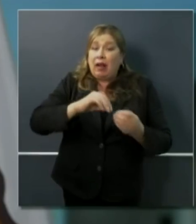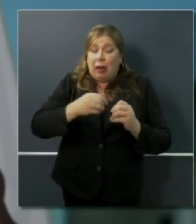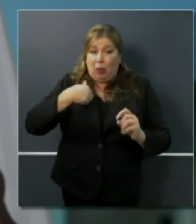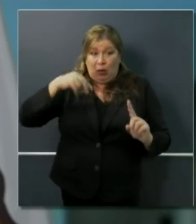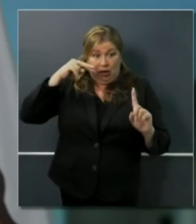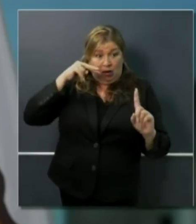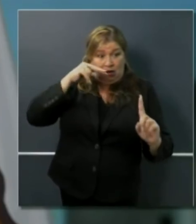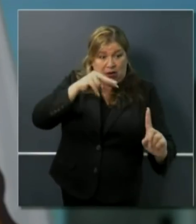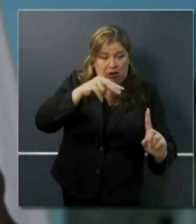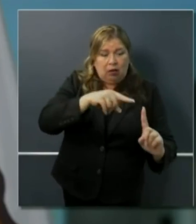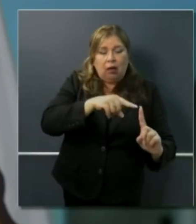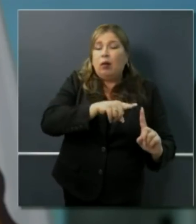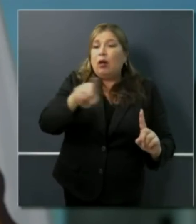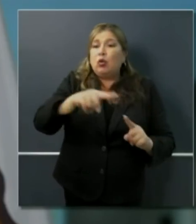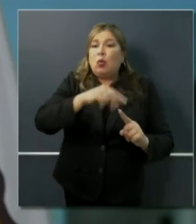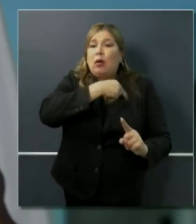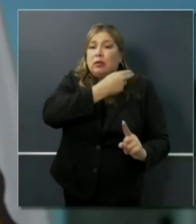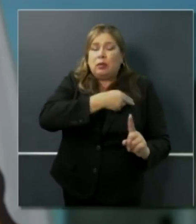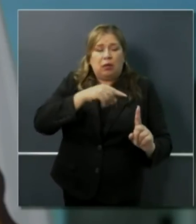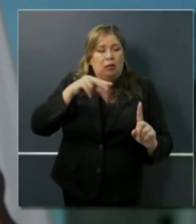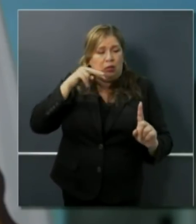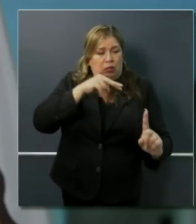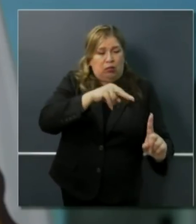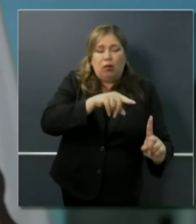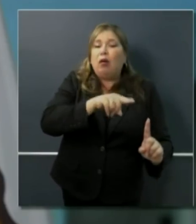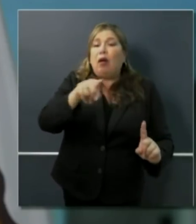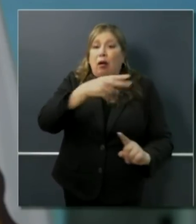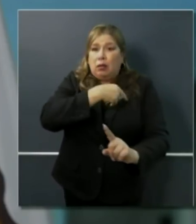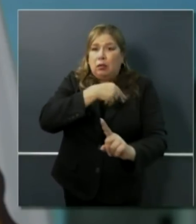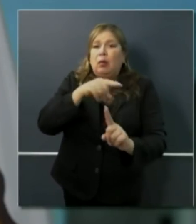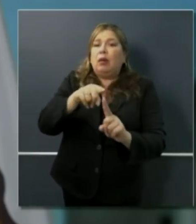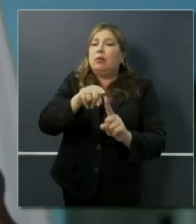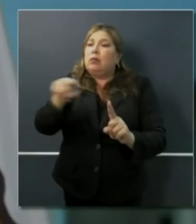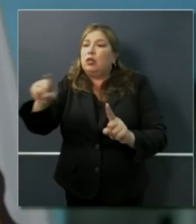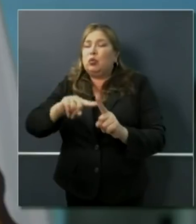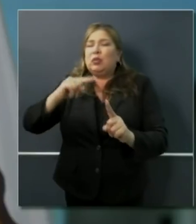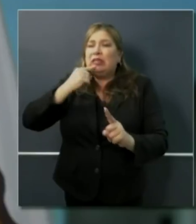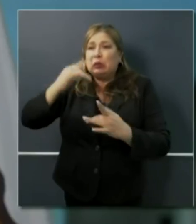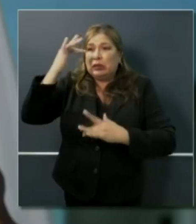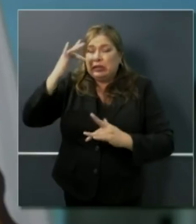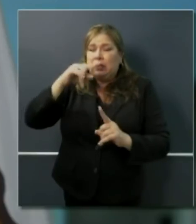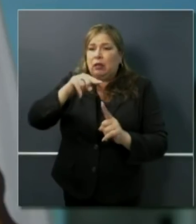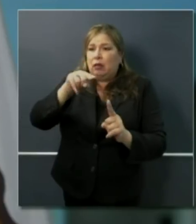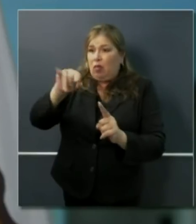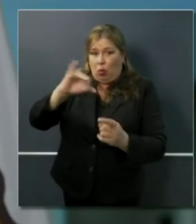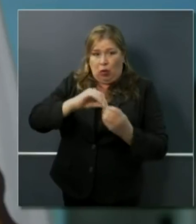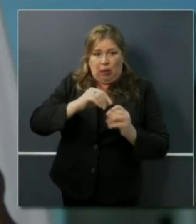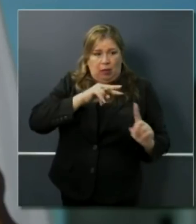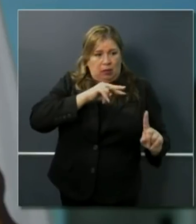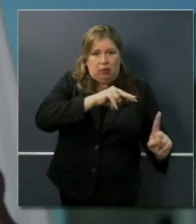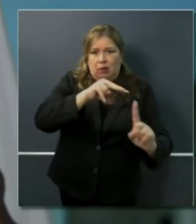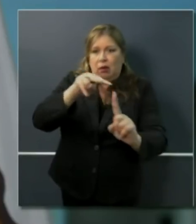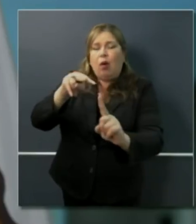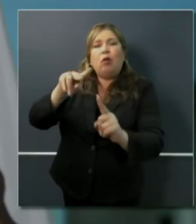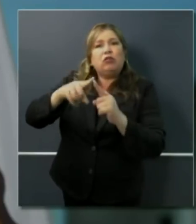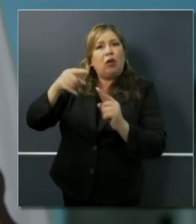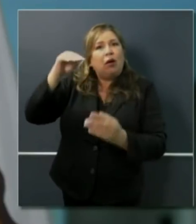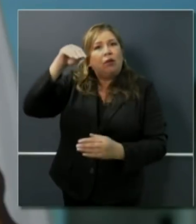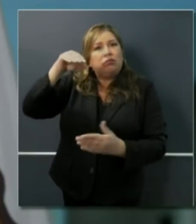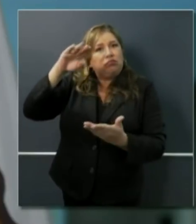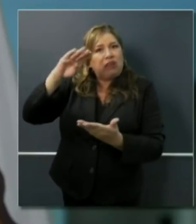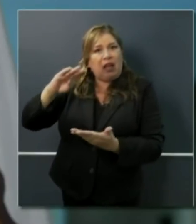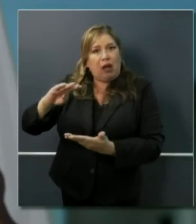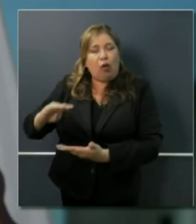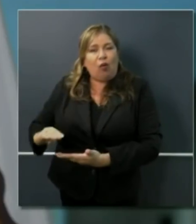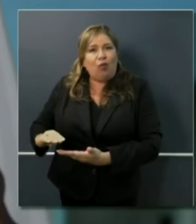start to come down. So it's a combination, the blend of all of those factors that's encouraging, but for one reason,